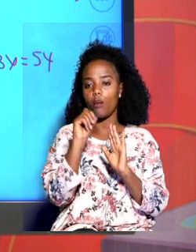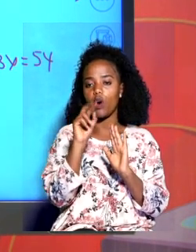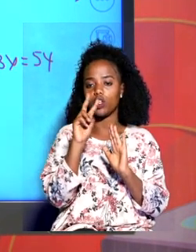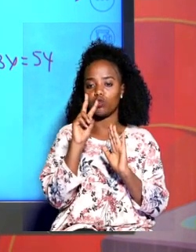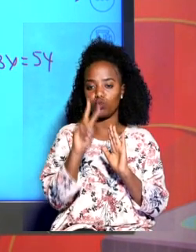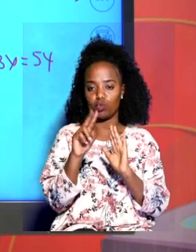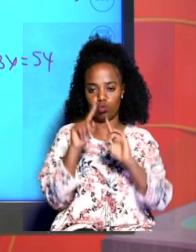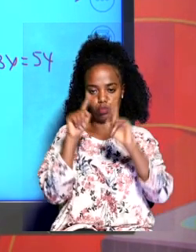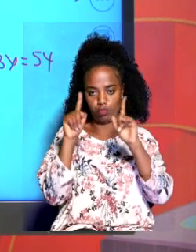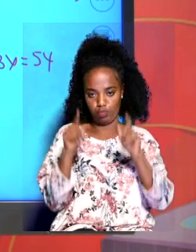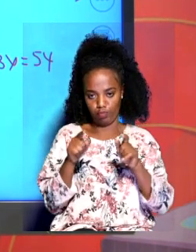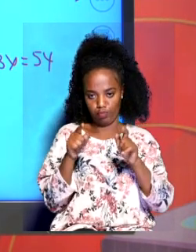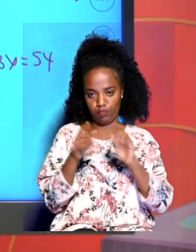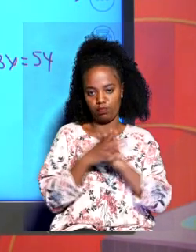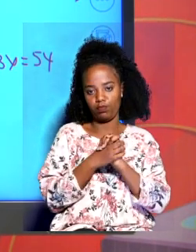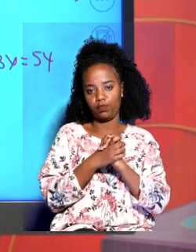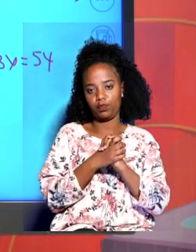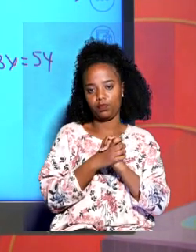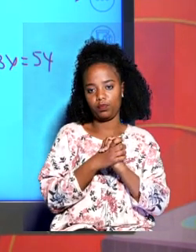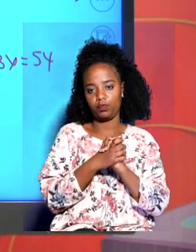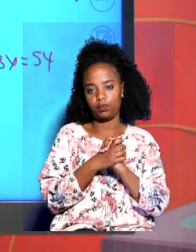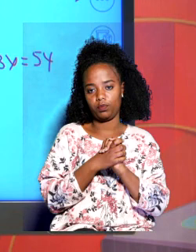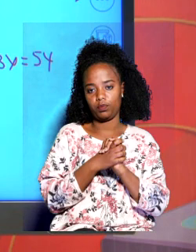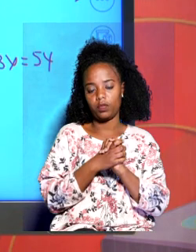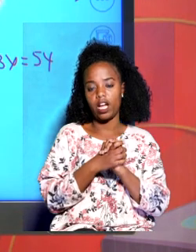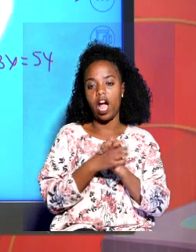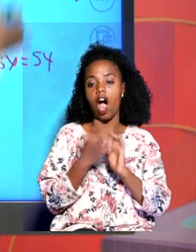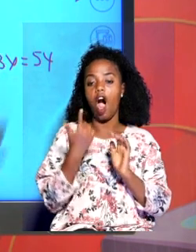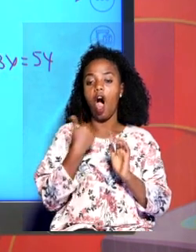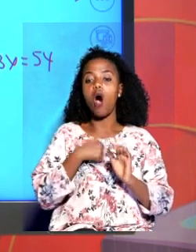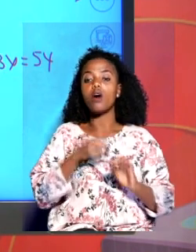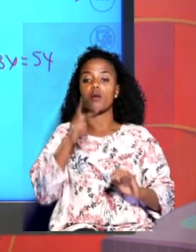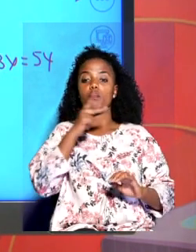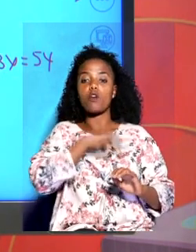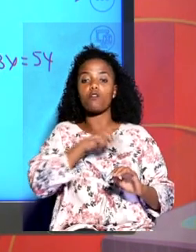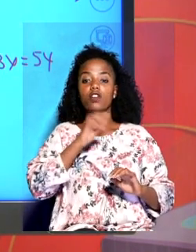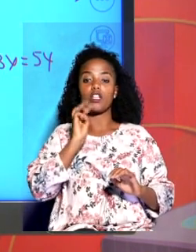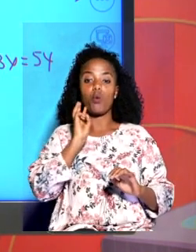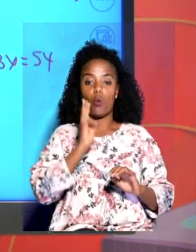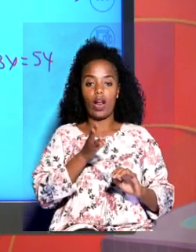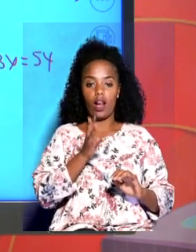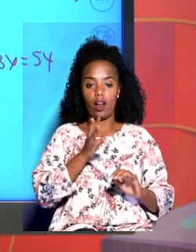0, 11.2, for this point, our profit will be